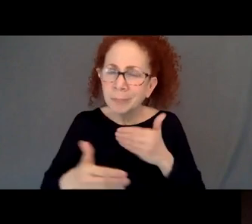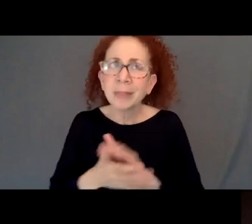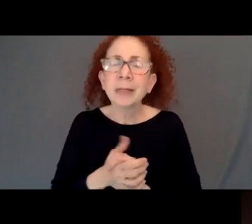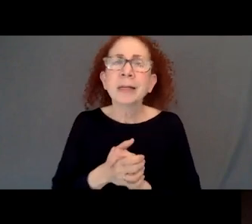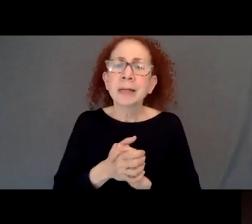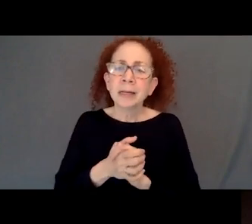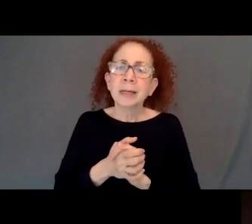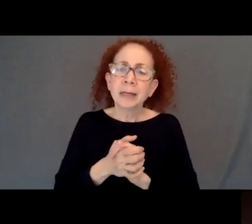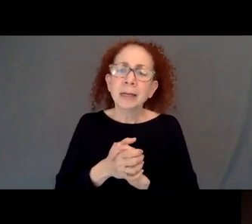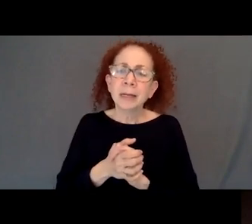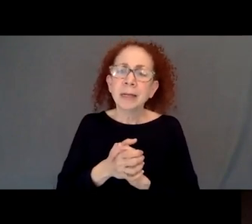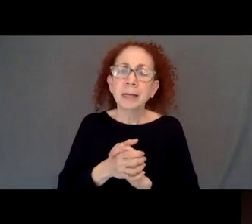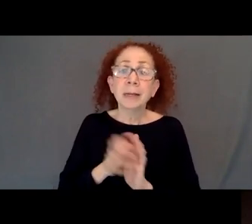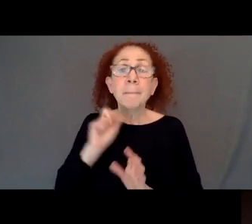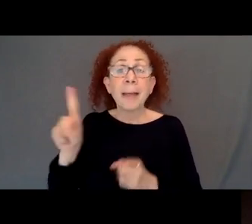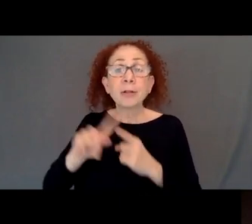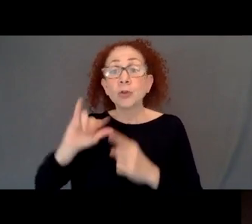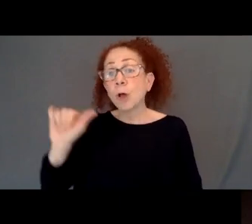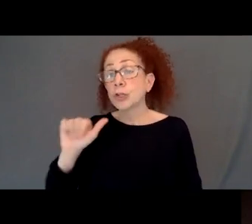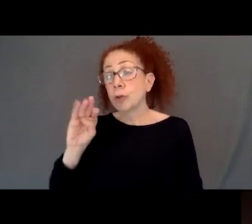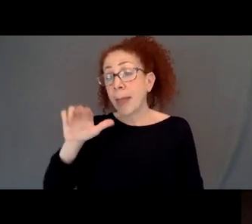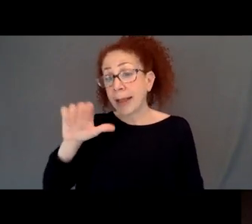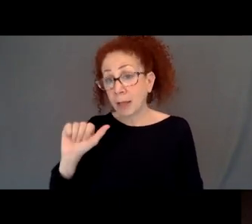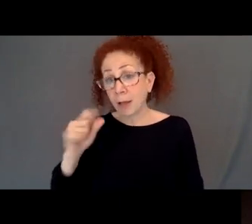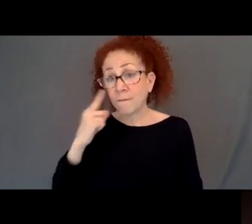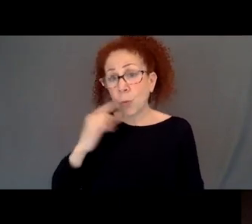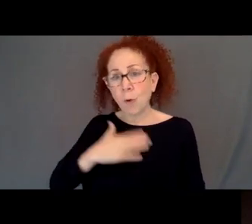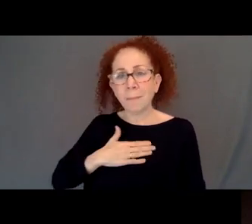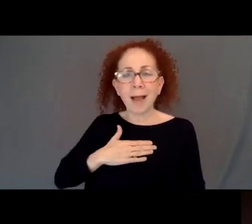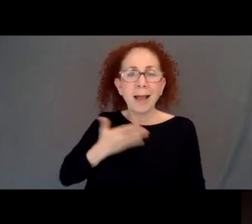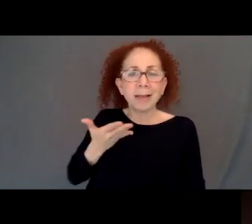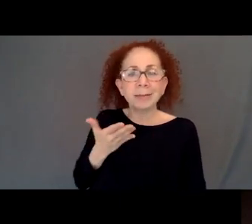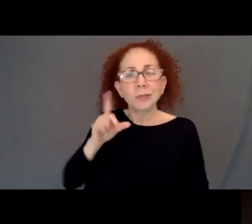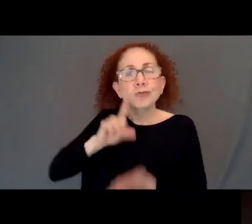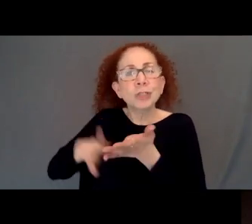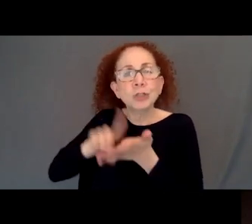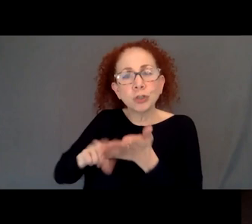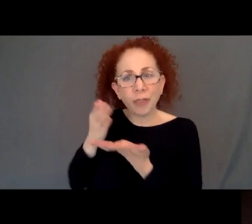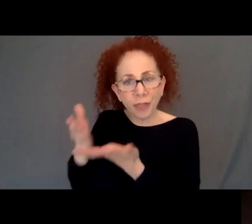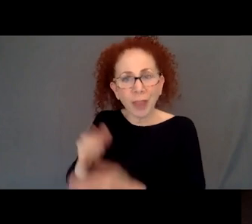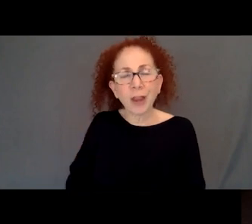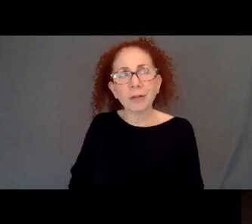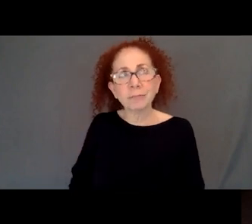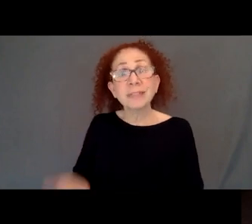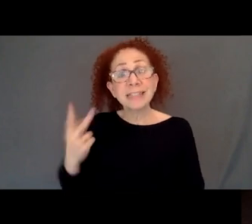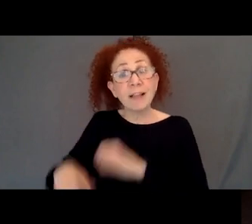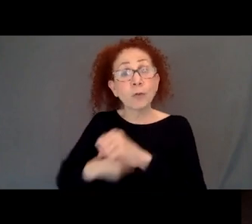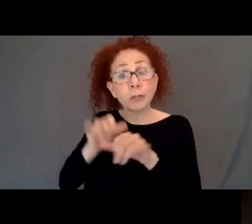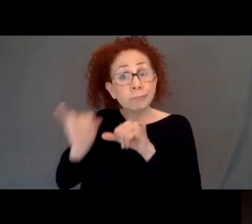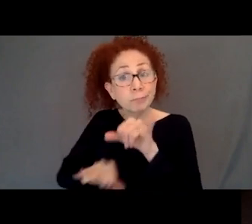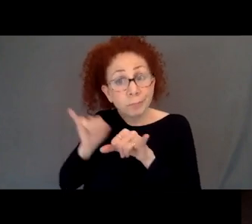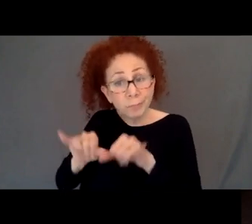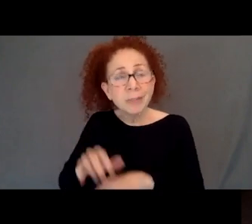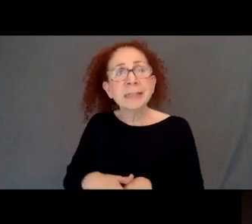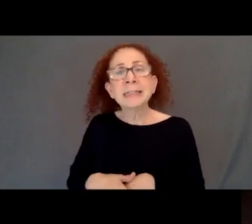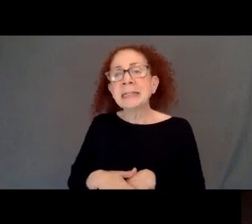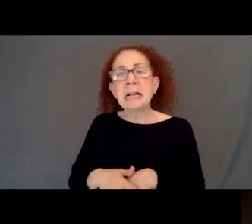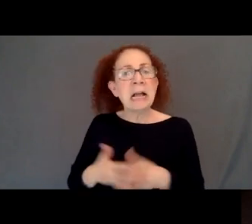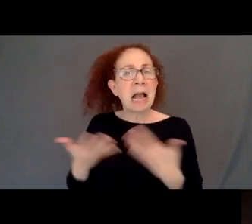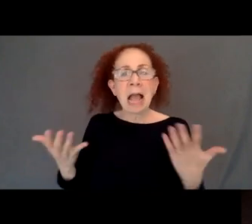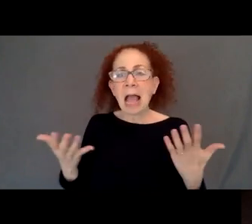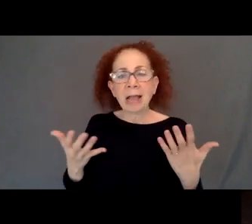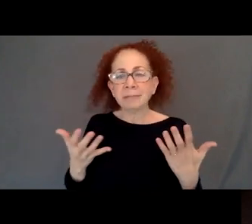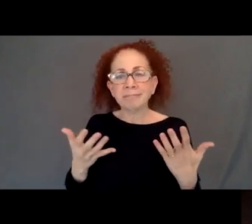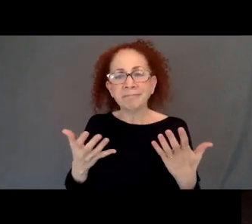went back to Jamaica to do my research for a couple of years, I was out of